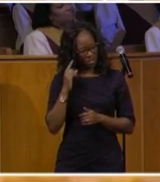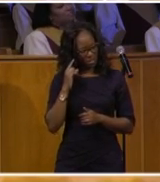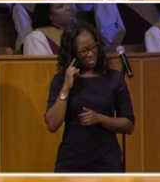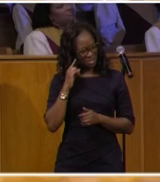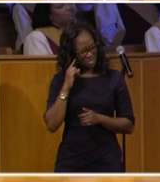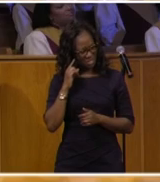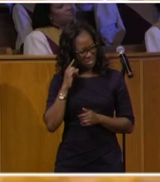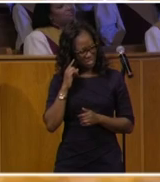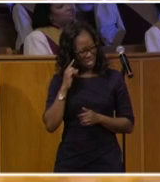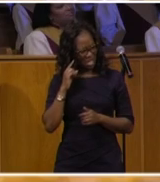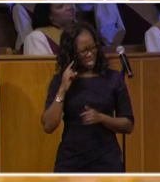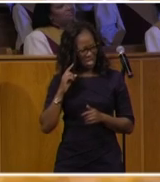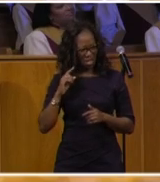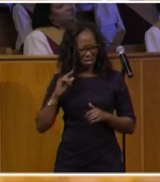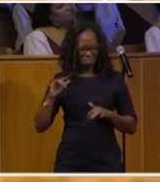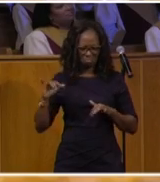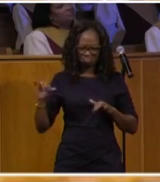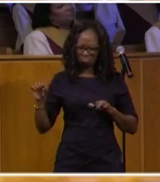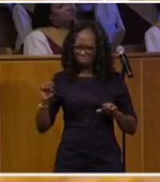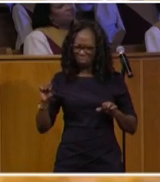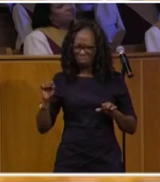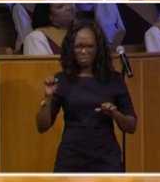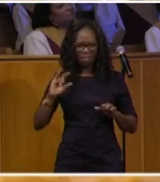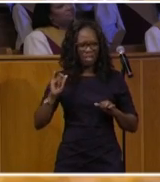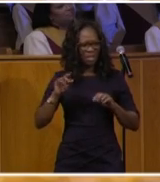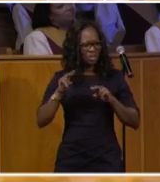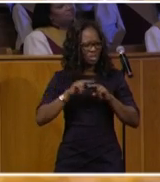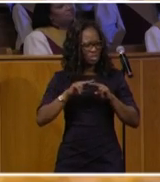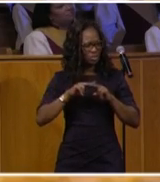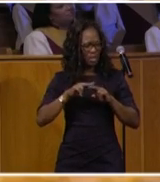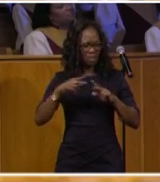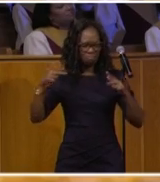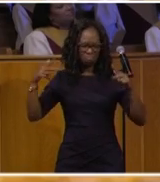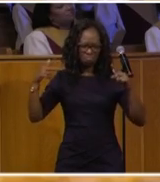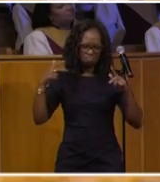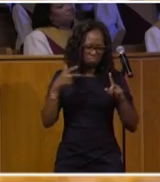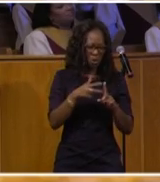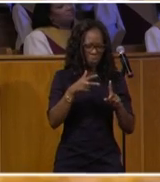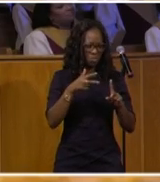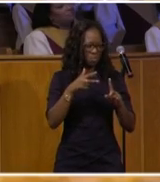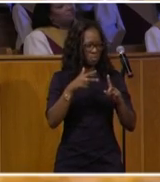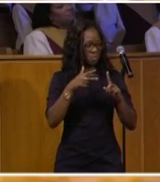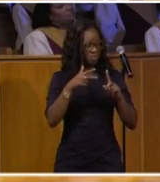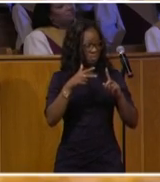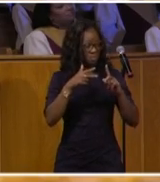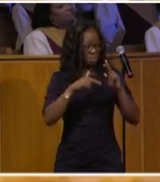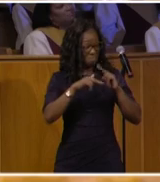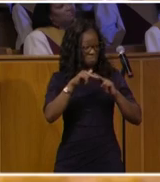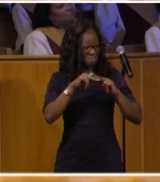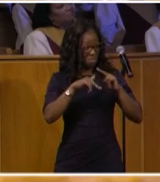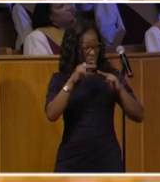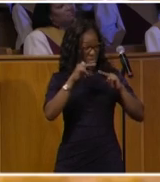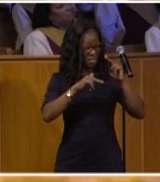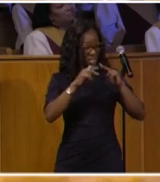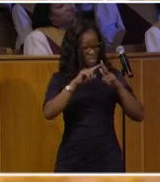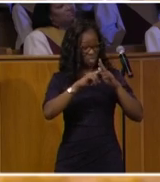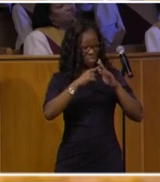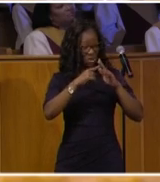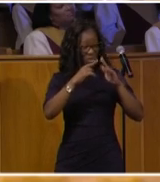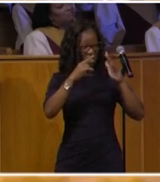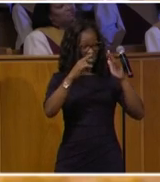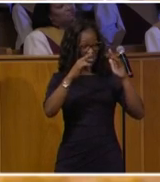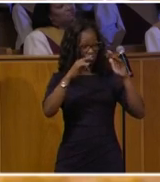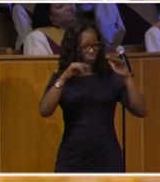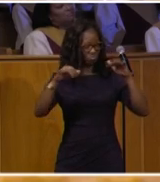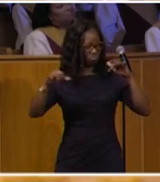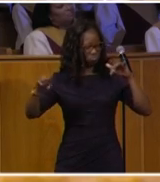of a sudden as if a train had hit that building. And then it started to